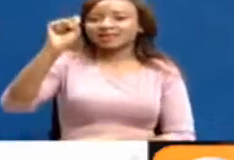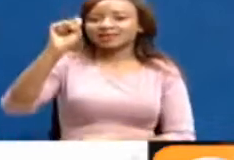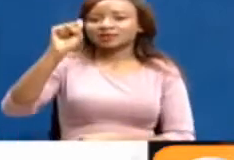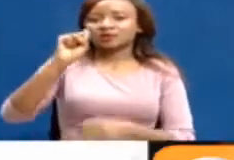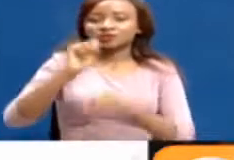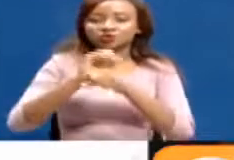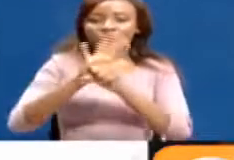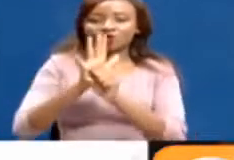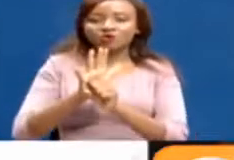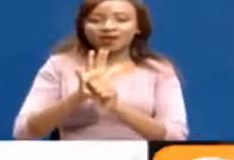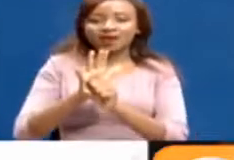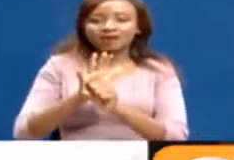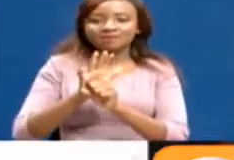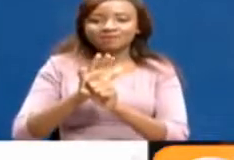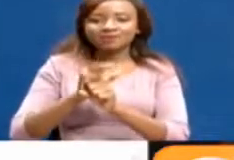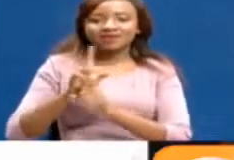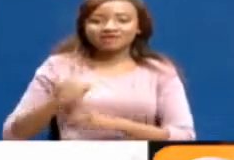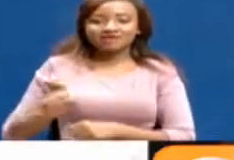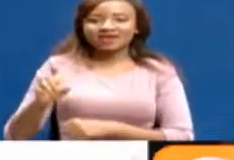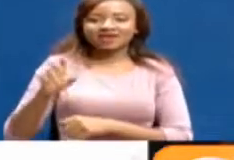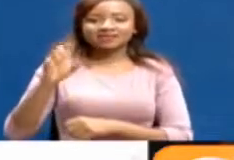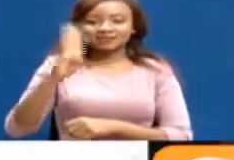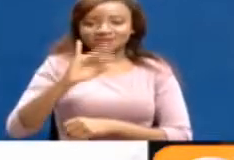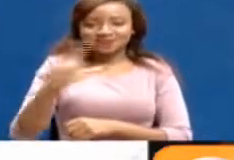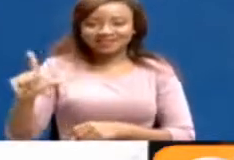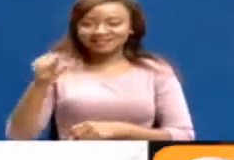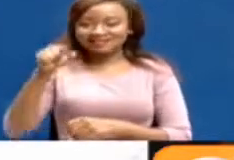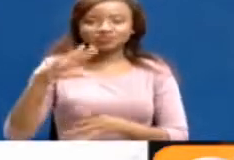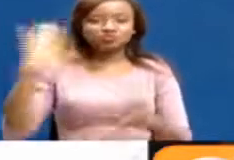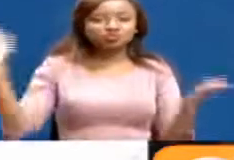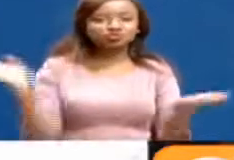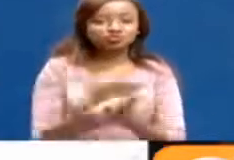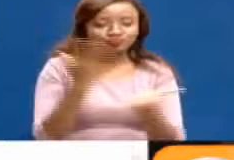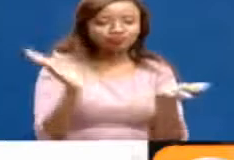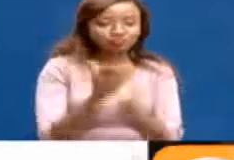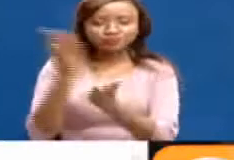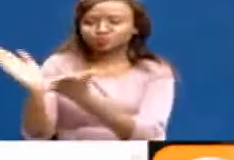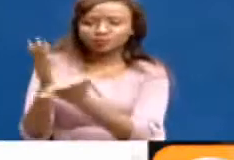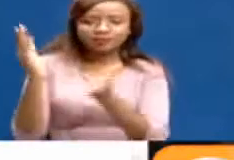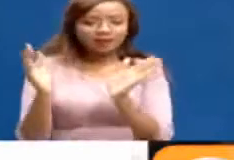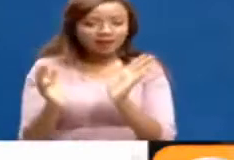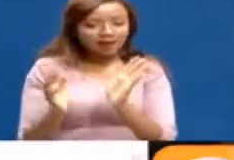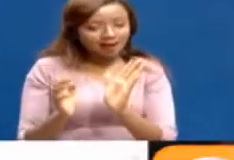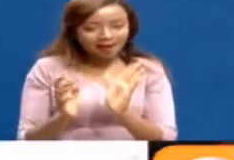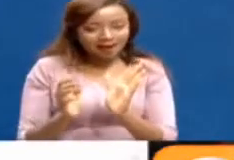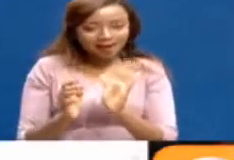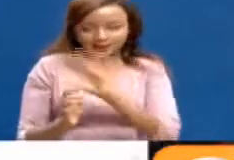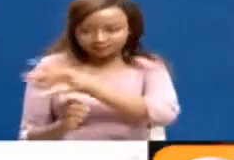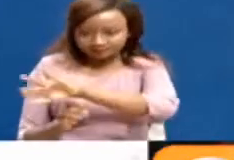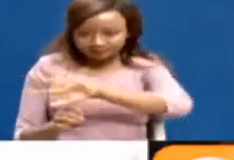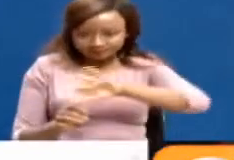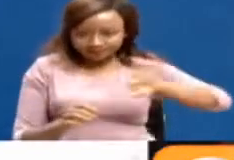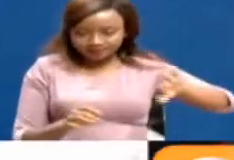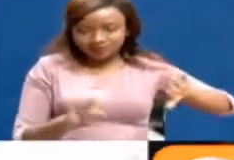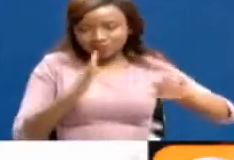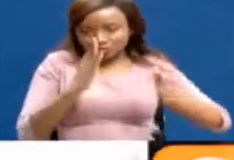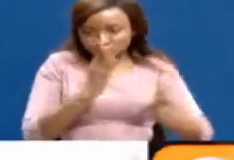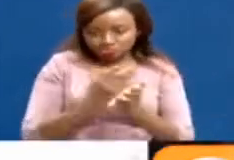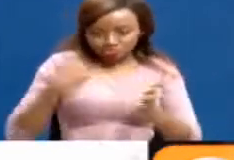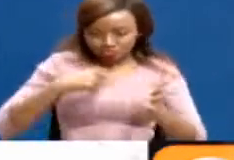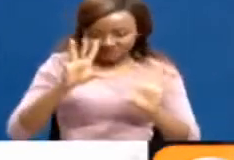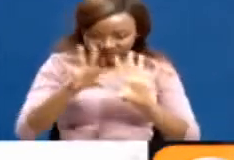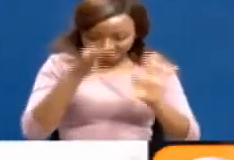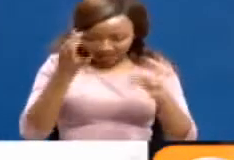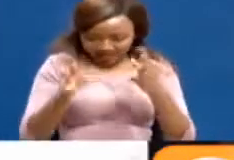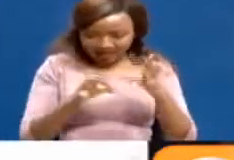coronavirus bill is suspending rent, suspending, everything. It is not. Jeff, we're saying, look, one, the strength of a country, and we have analyzed all of